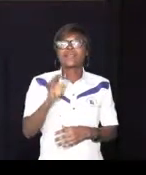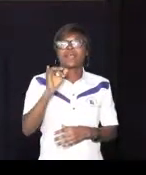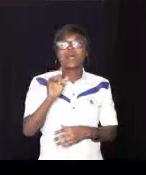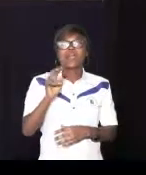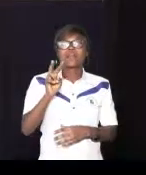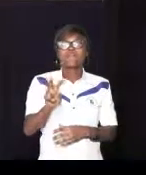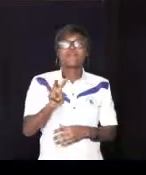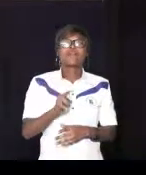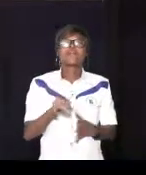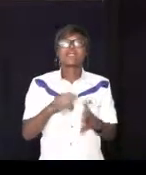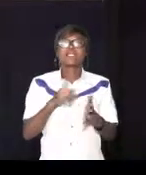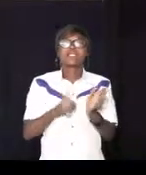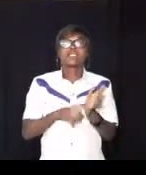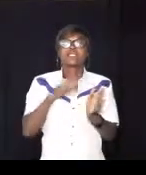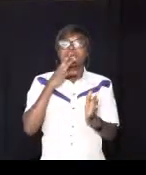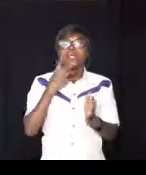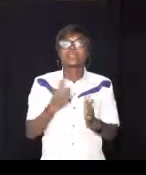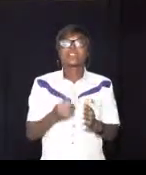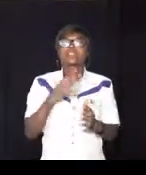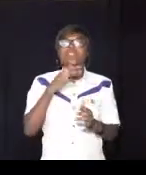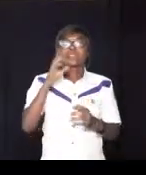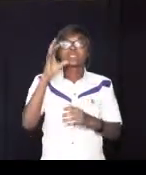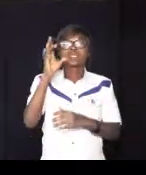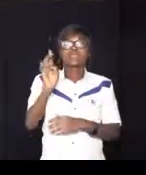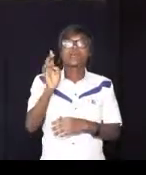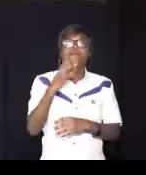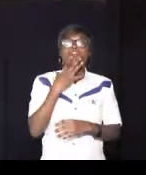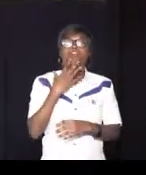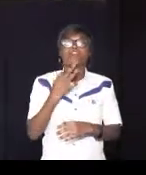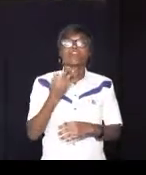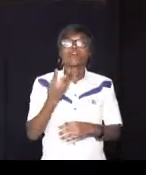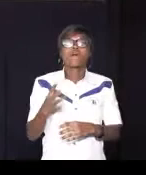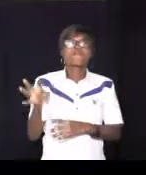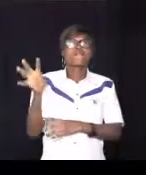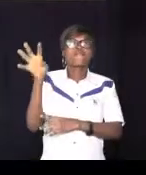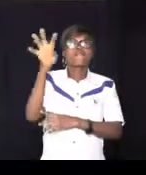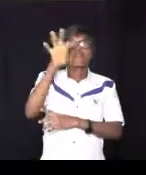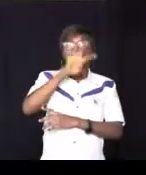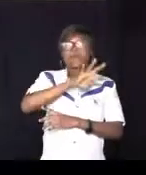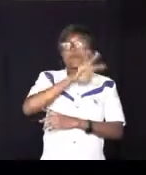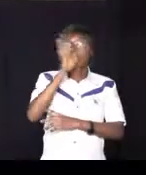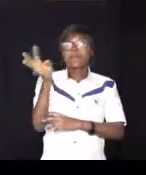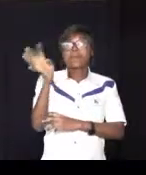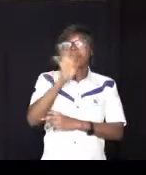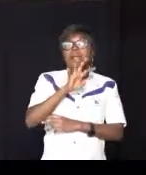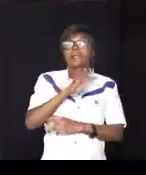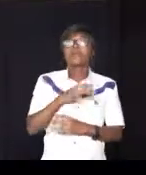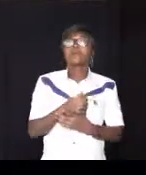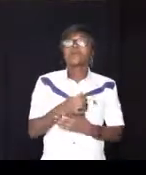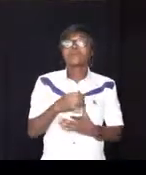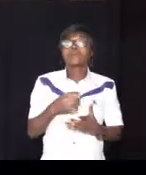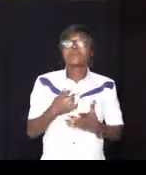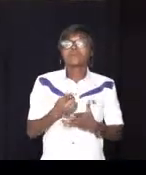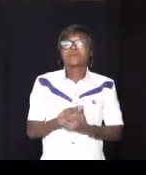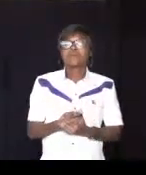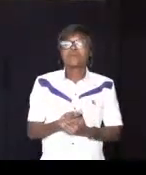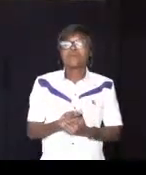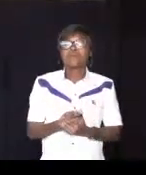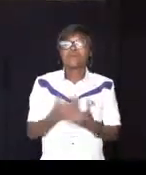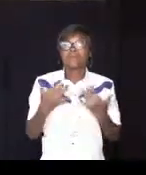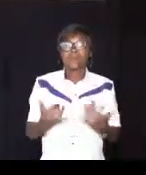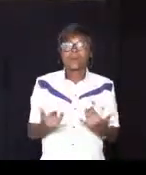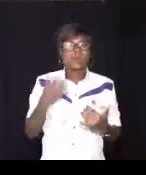indigo, violet. So these are the 7 colors of rainbow, and the white light is separated into these